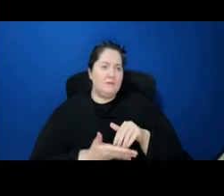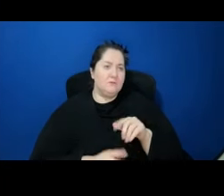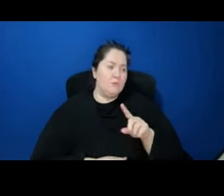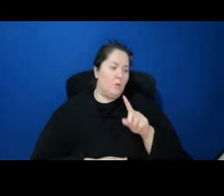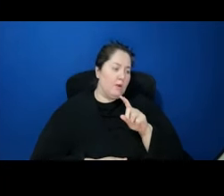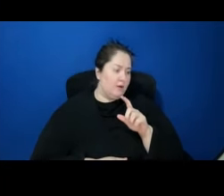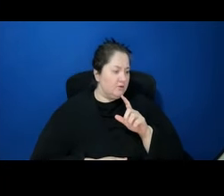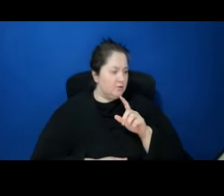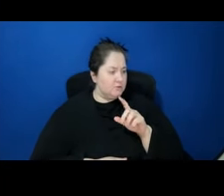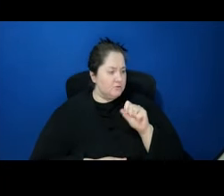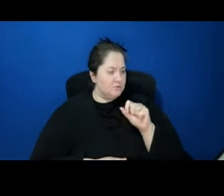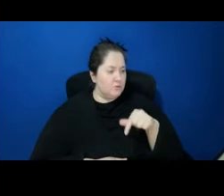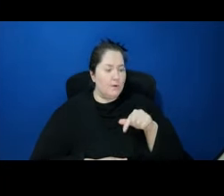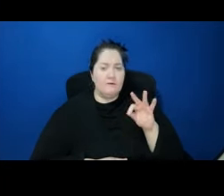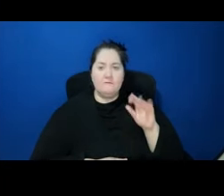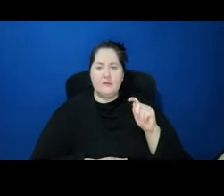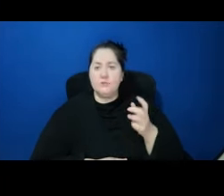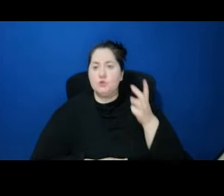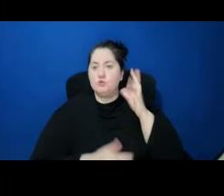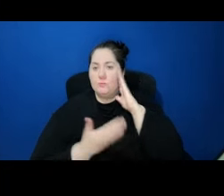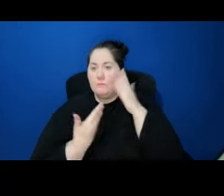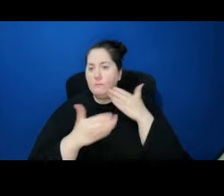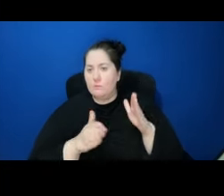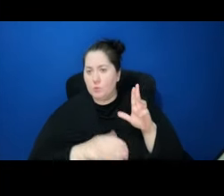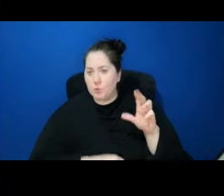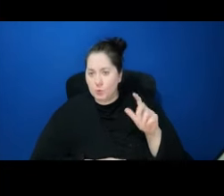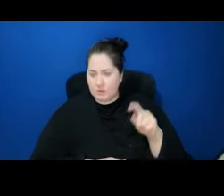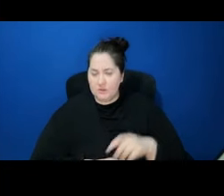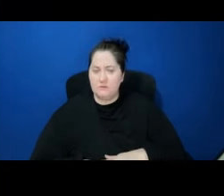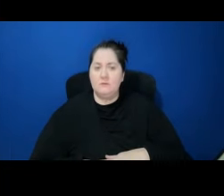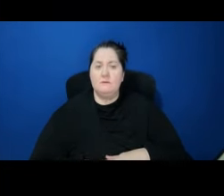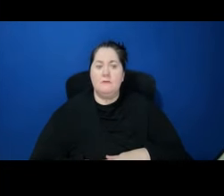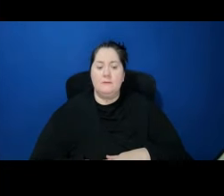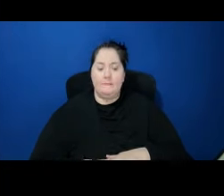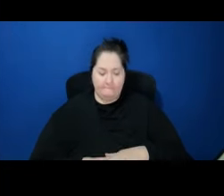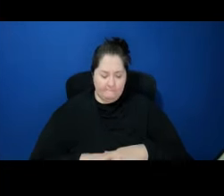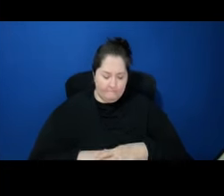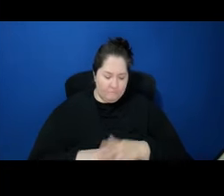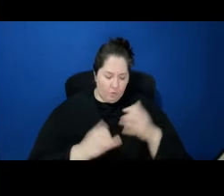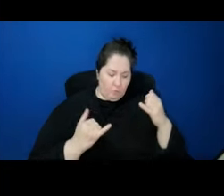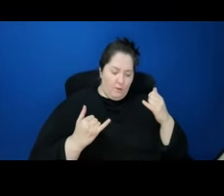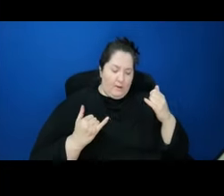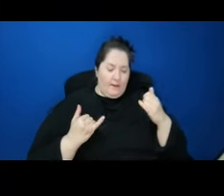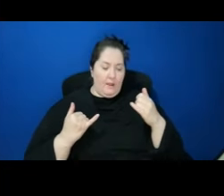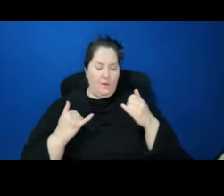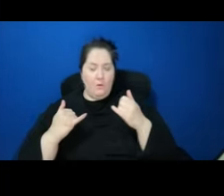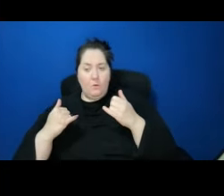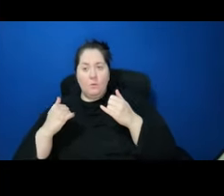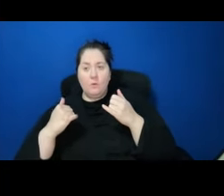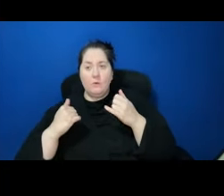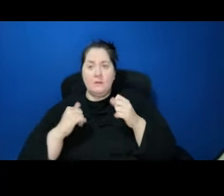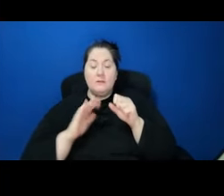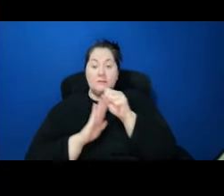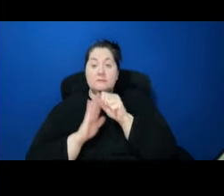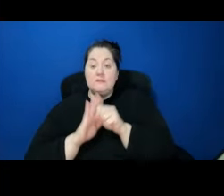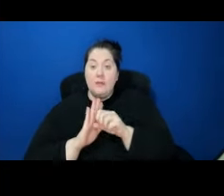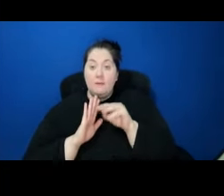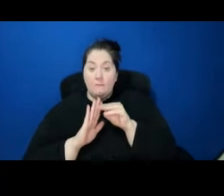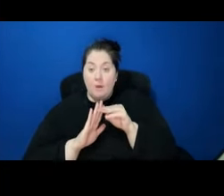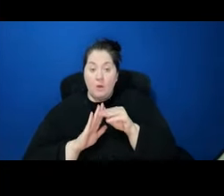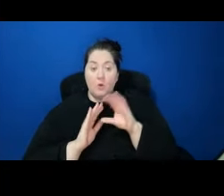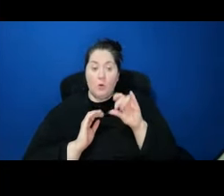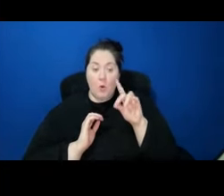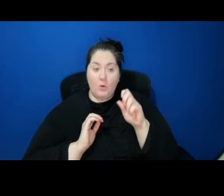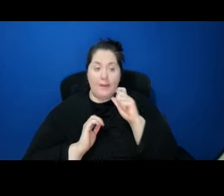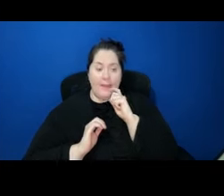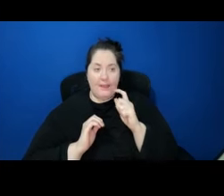square feet, more like two bedroom units. At this point, we are not, the state model code has a